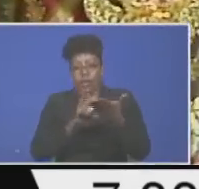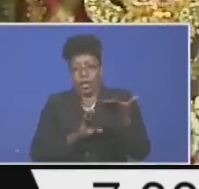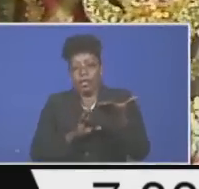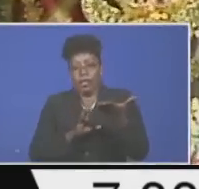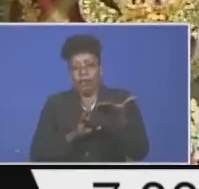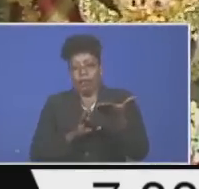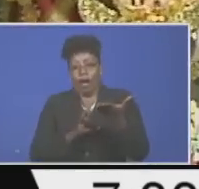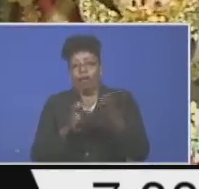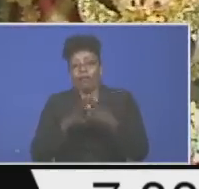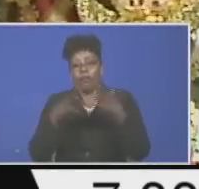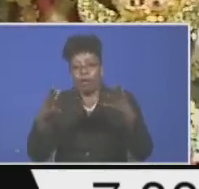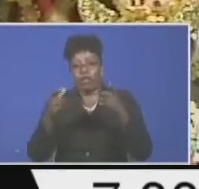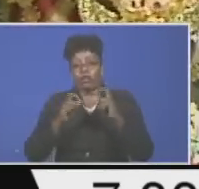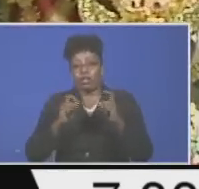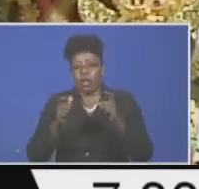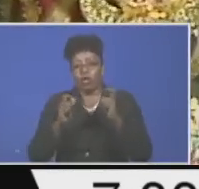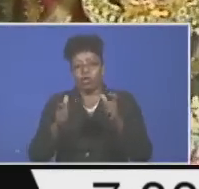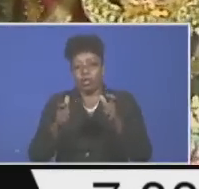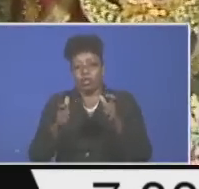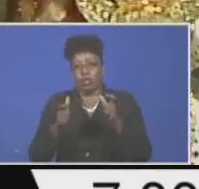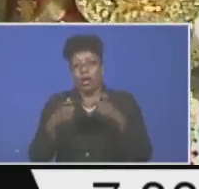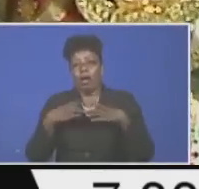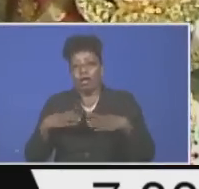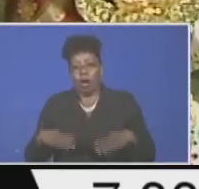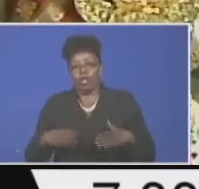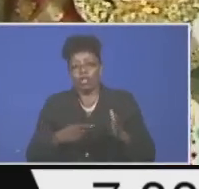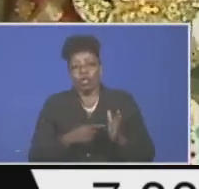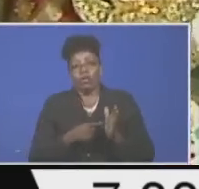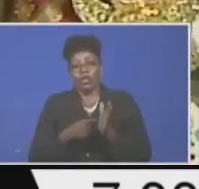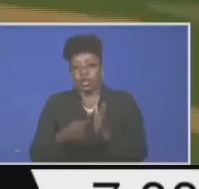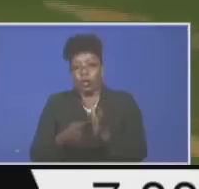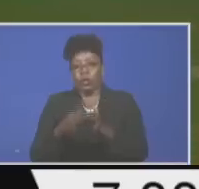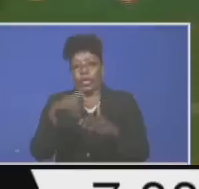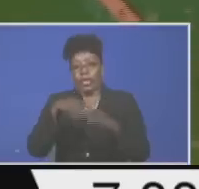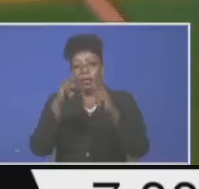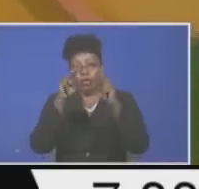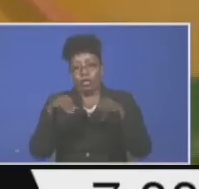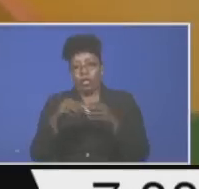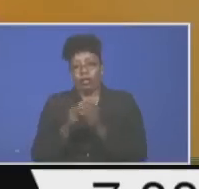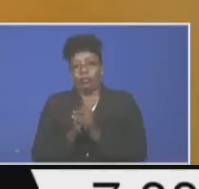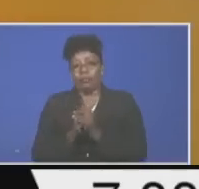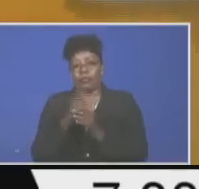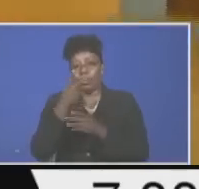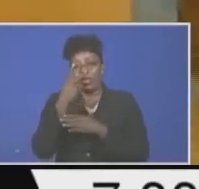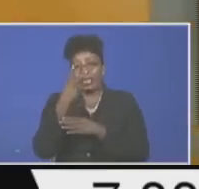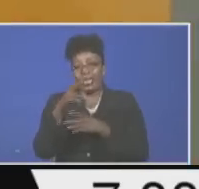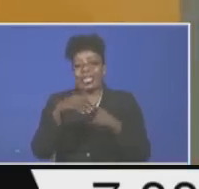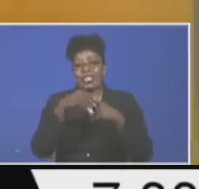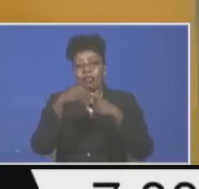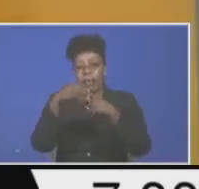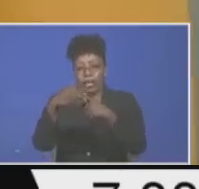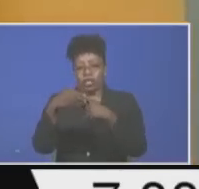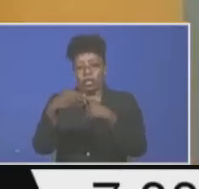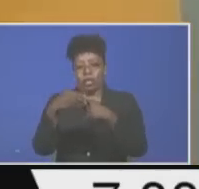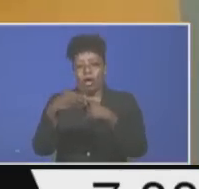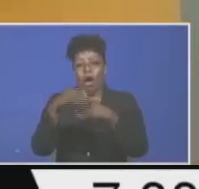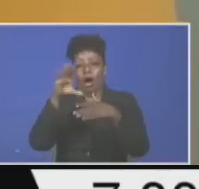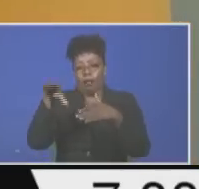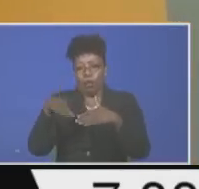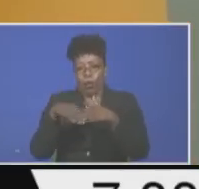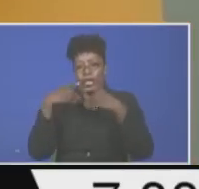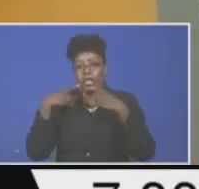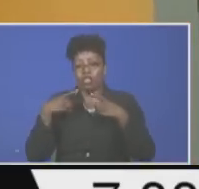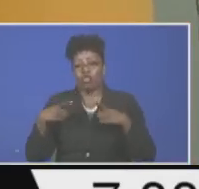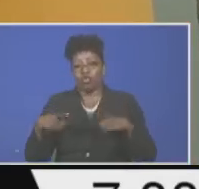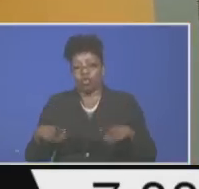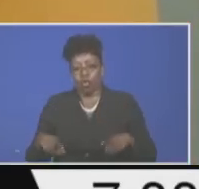behind most of the Junkanoo masterpieces on display in the museum. You will see a special piece of a wedding dress out